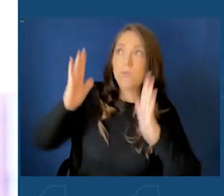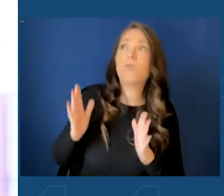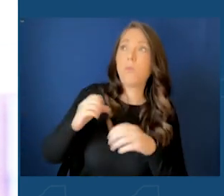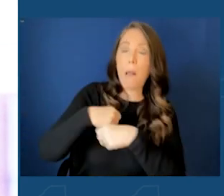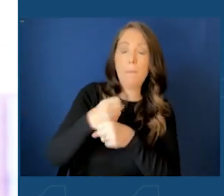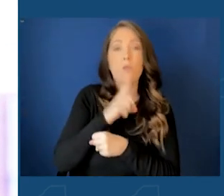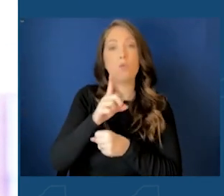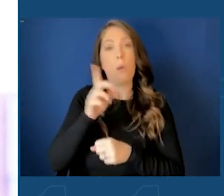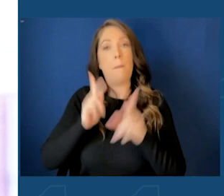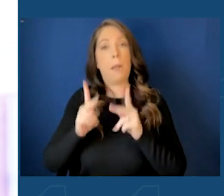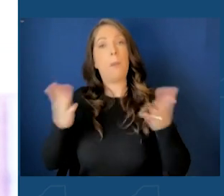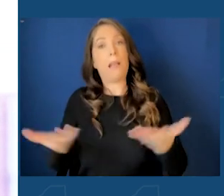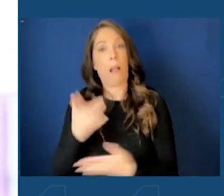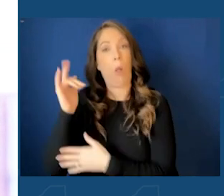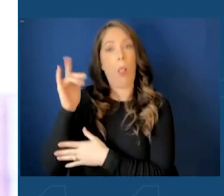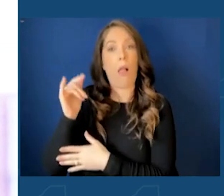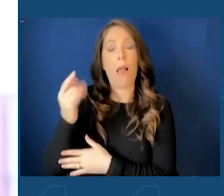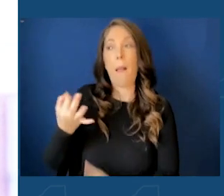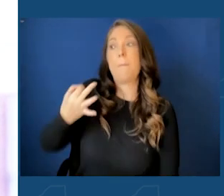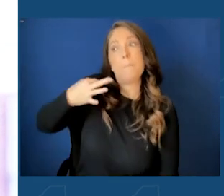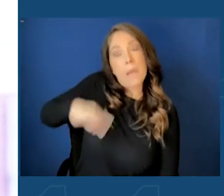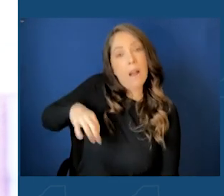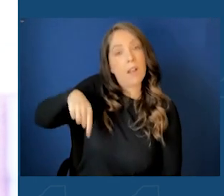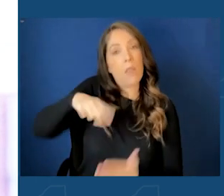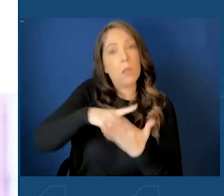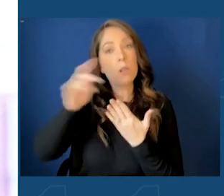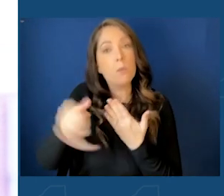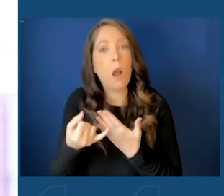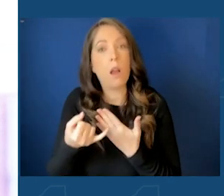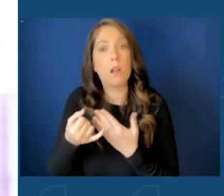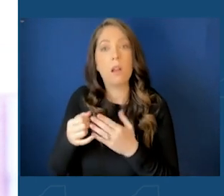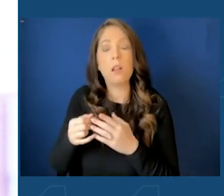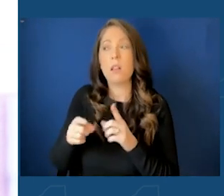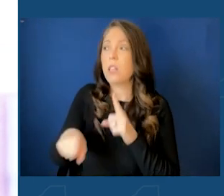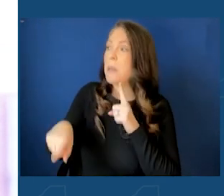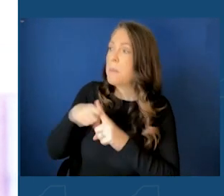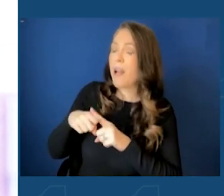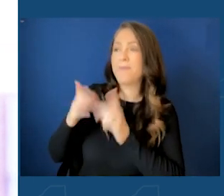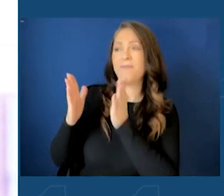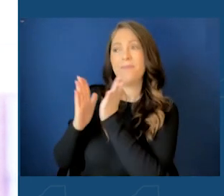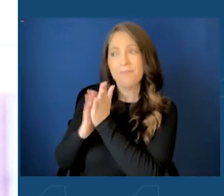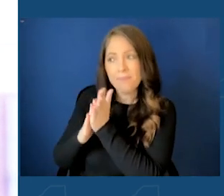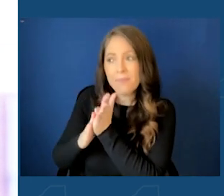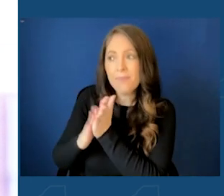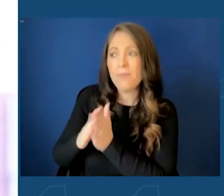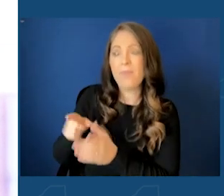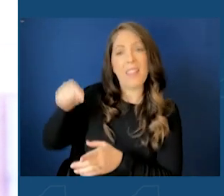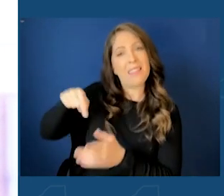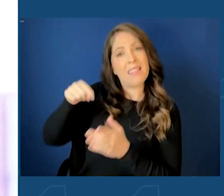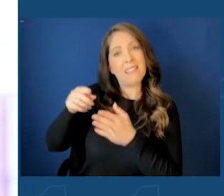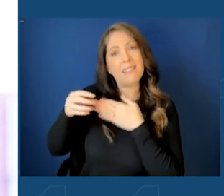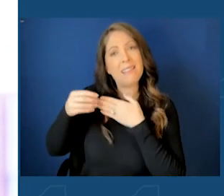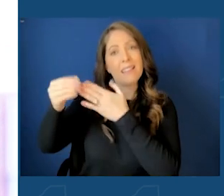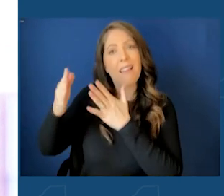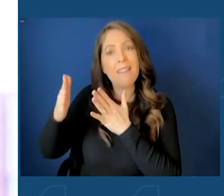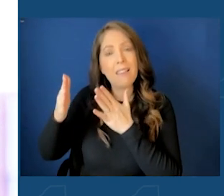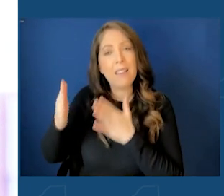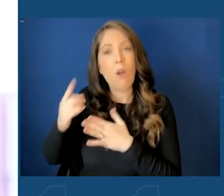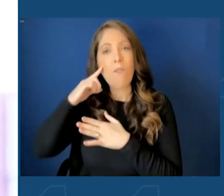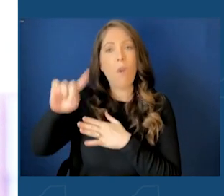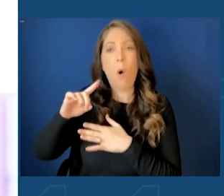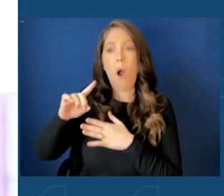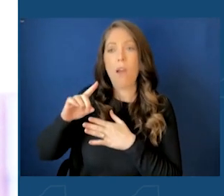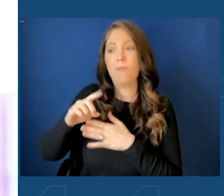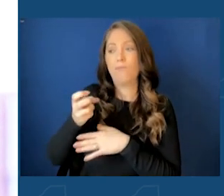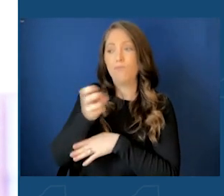Long Island benefit from projects like these, but also I commend you for being a leader in projects like transit-oriented development, building